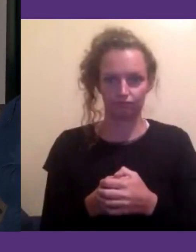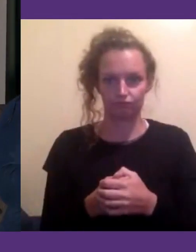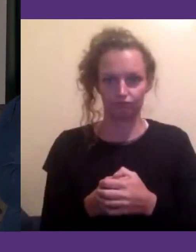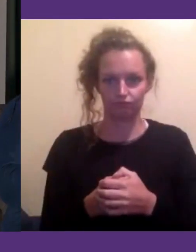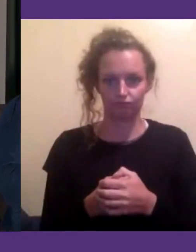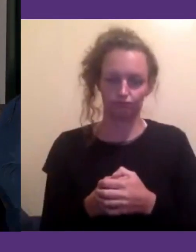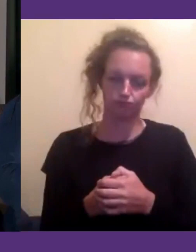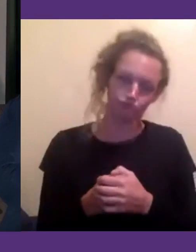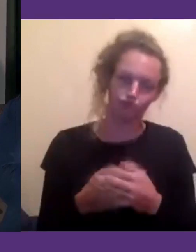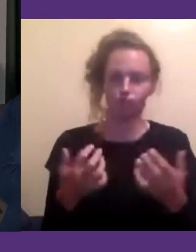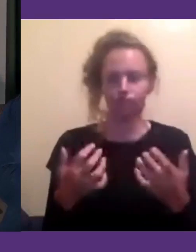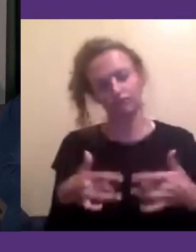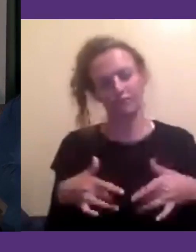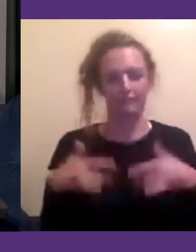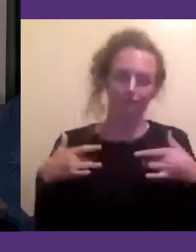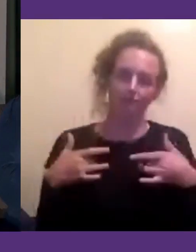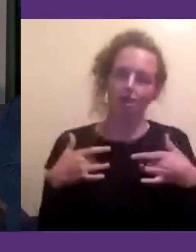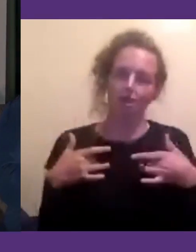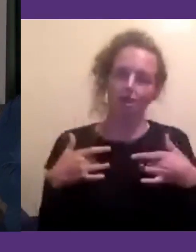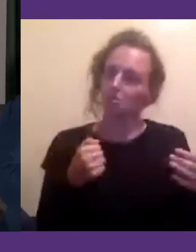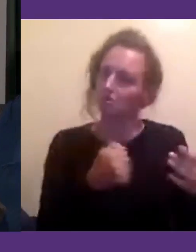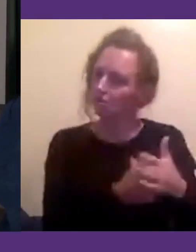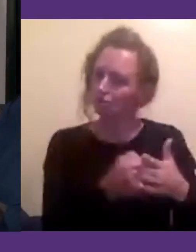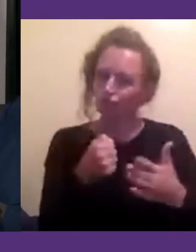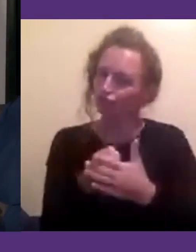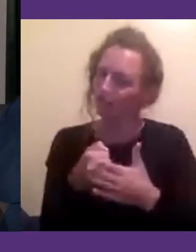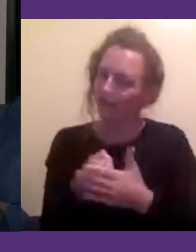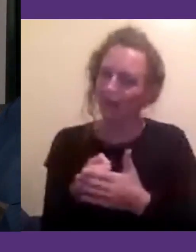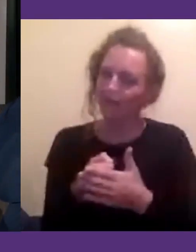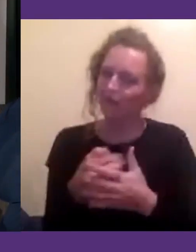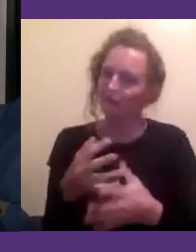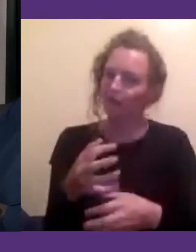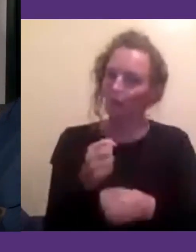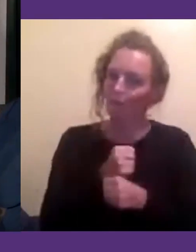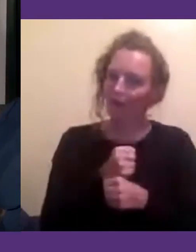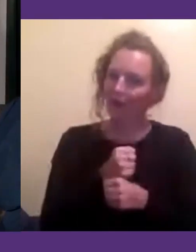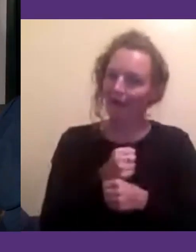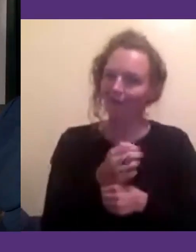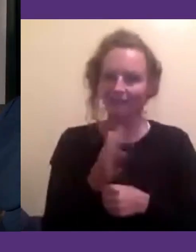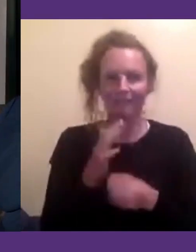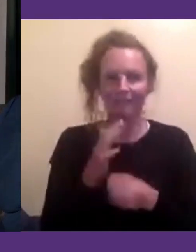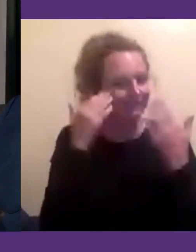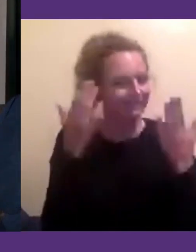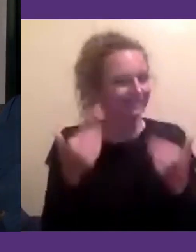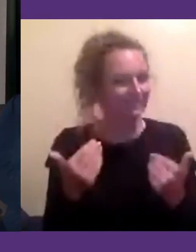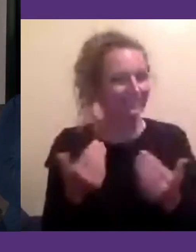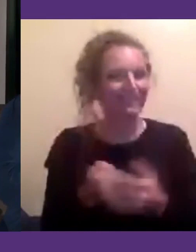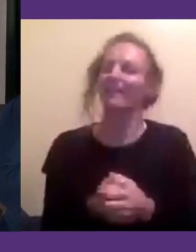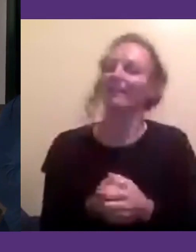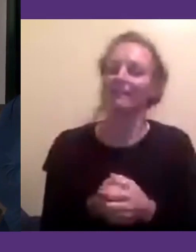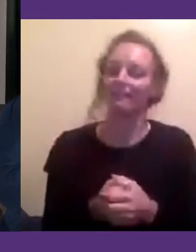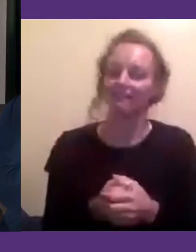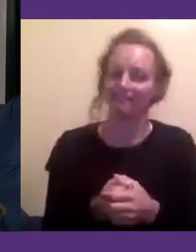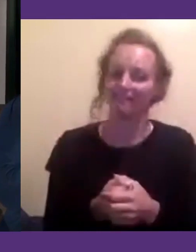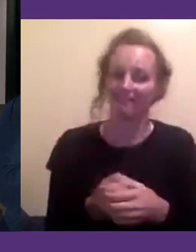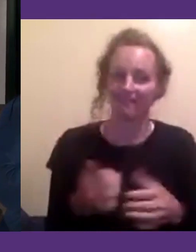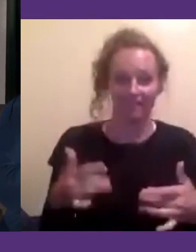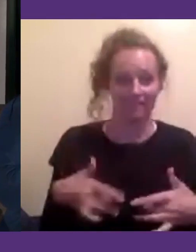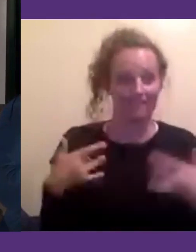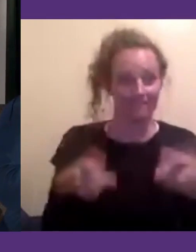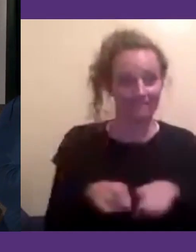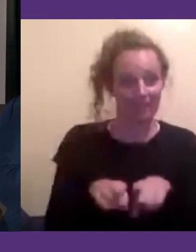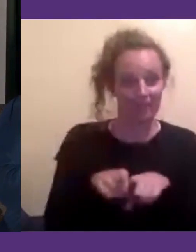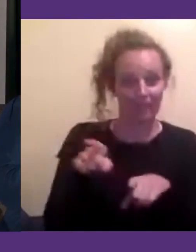know. No, sorry. You feel like someone who likes the challenge, so it's not likely to be. Exactly. But I'm thinking about how you represent, particularly in terms